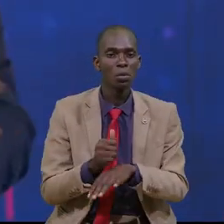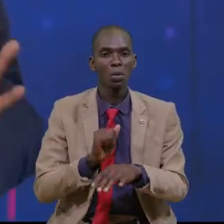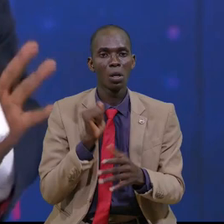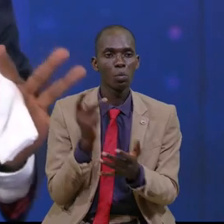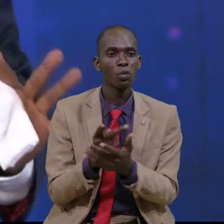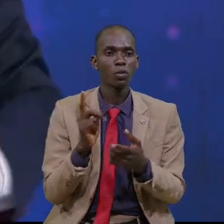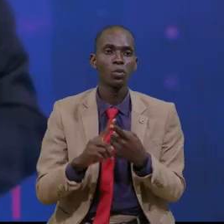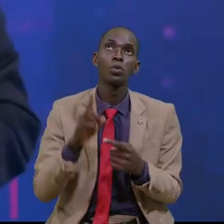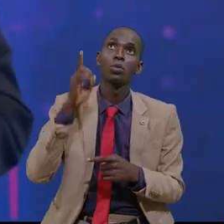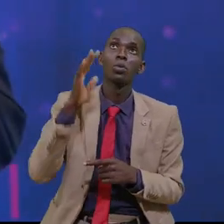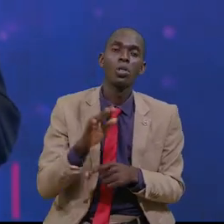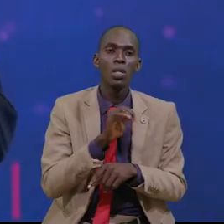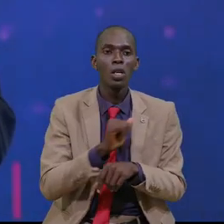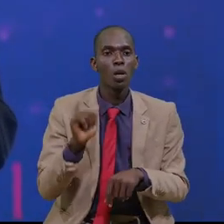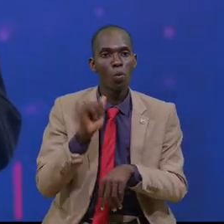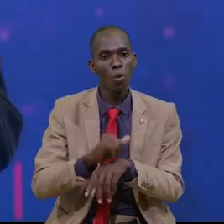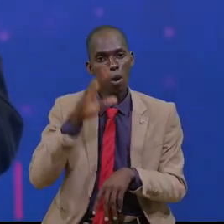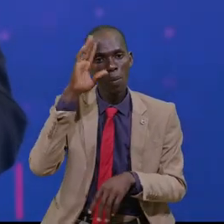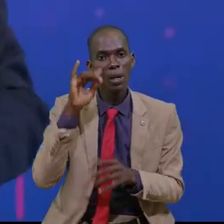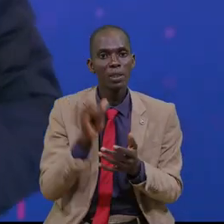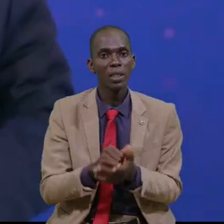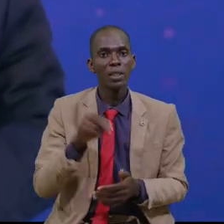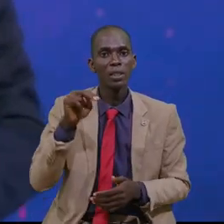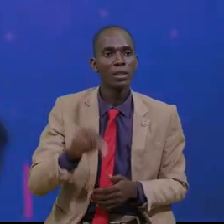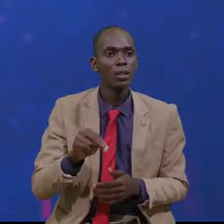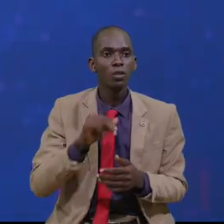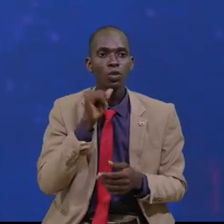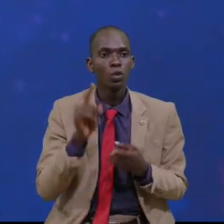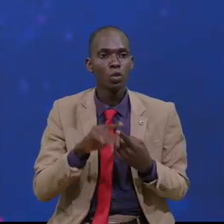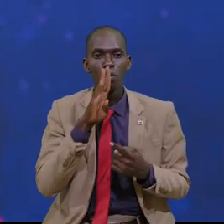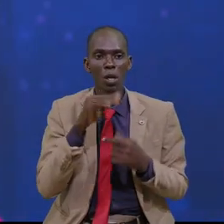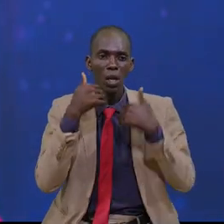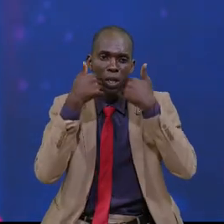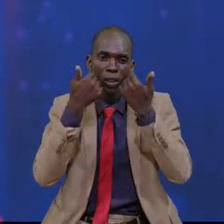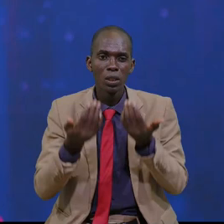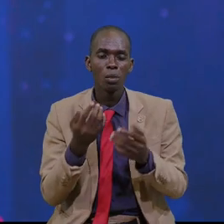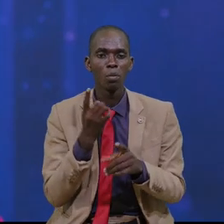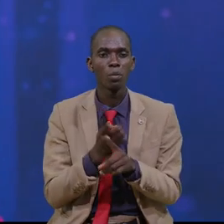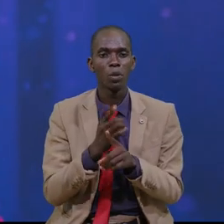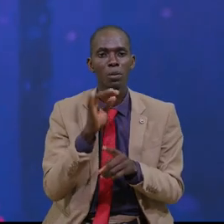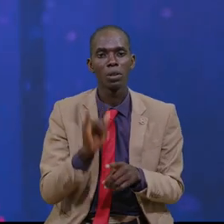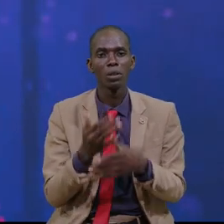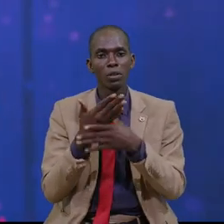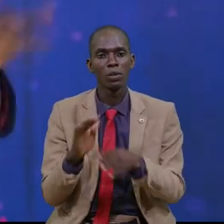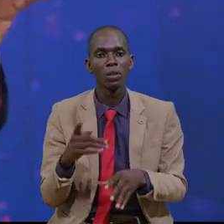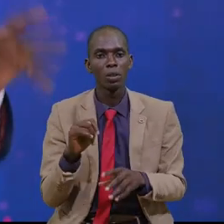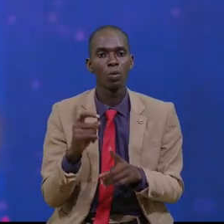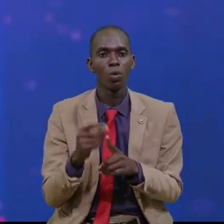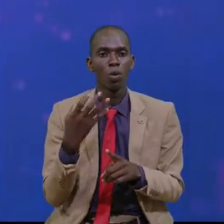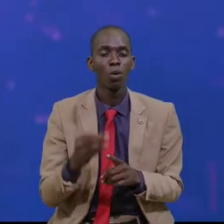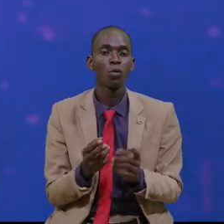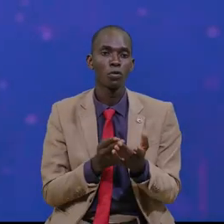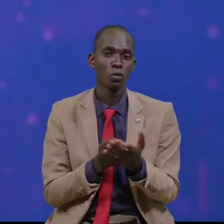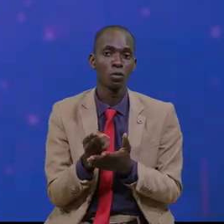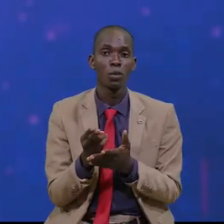a workman that needeth not to be ashamed, rightly dividing the word of truth.